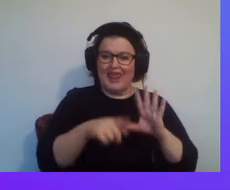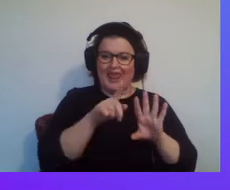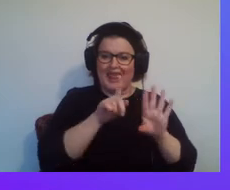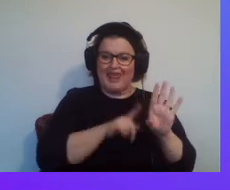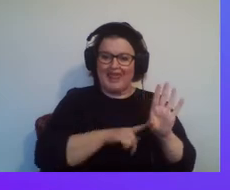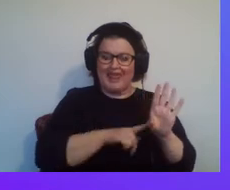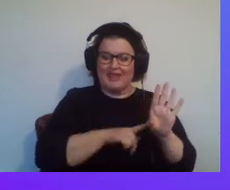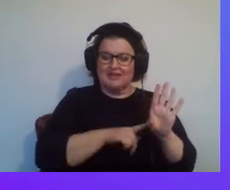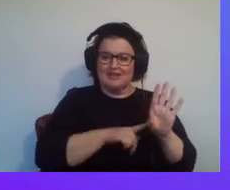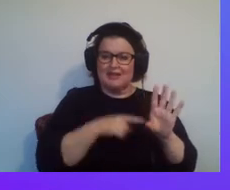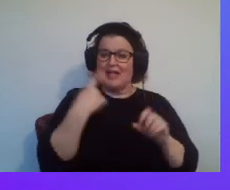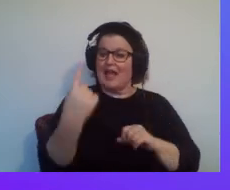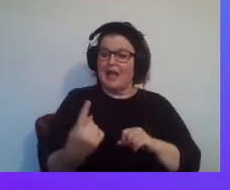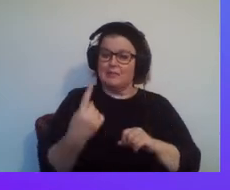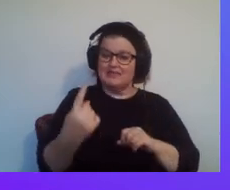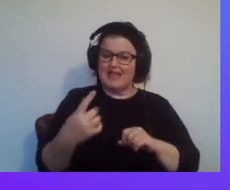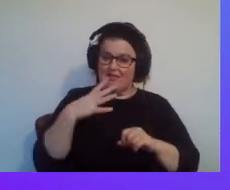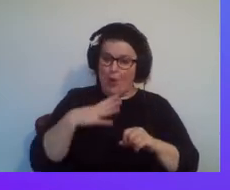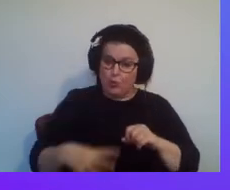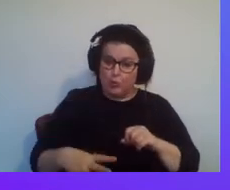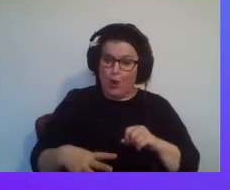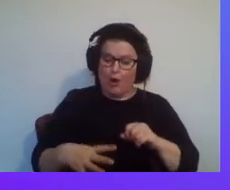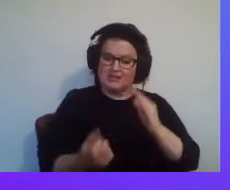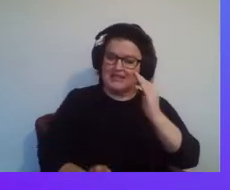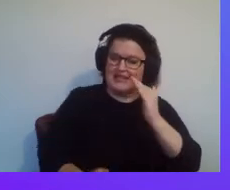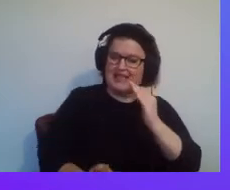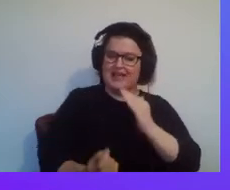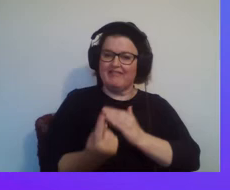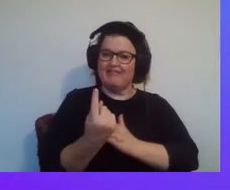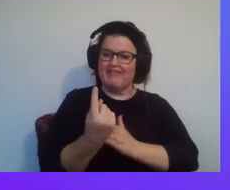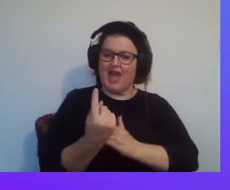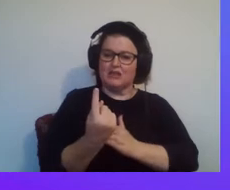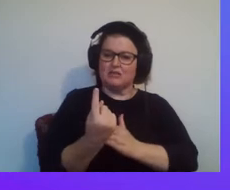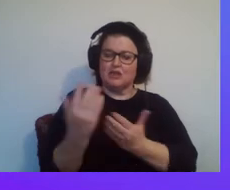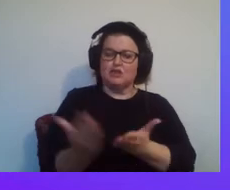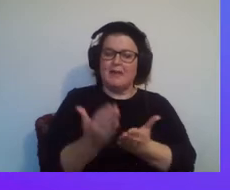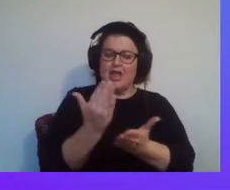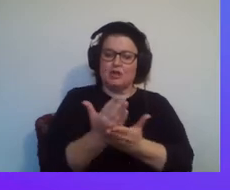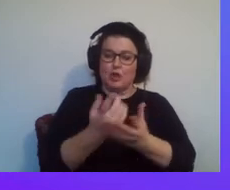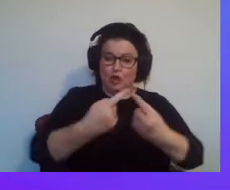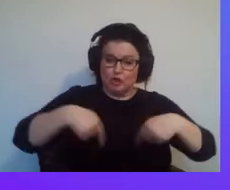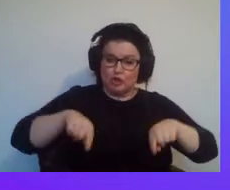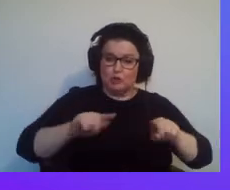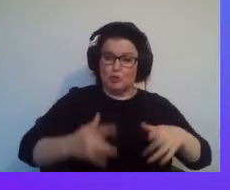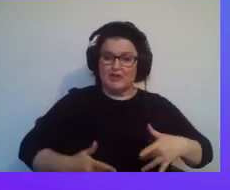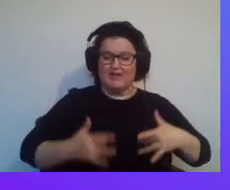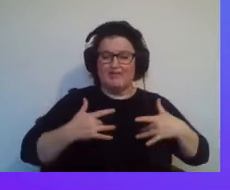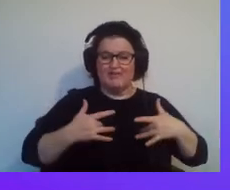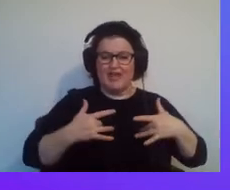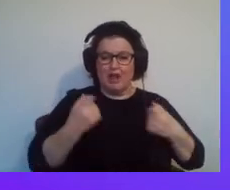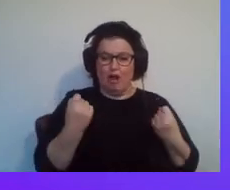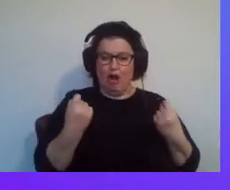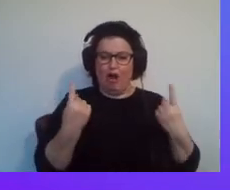to do an event for us to try and reach out and reassure people. And Simon Woolley, as many of you will